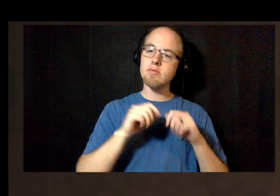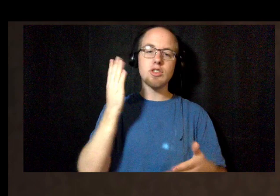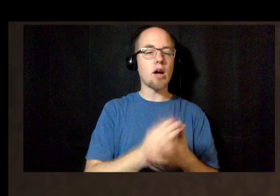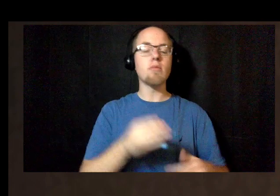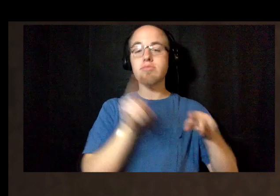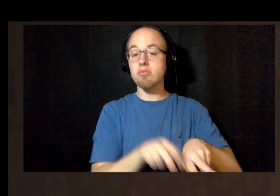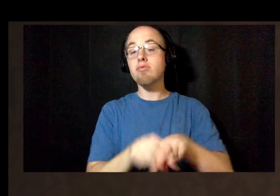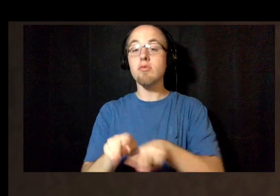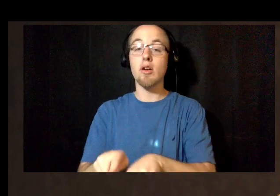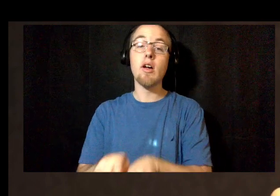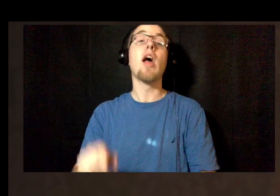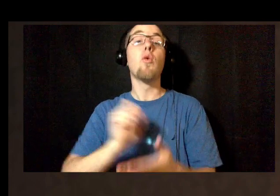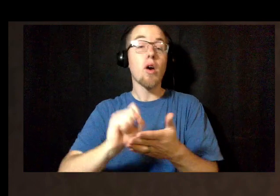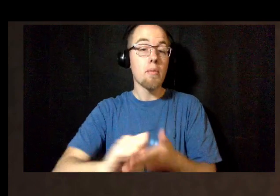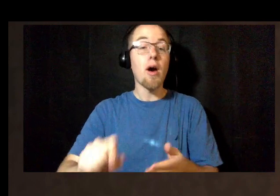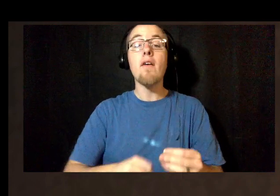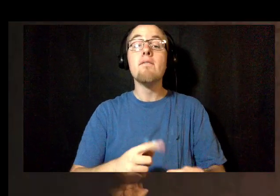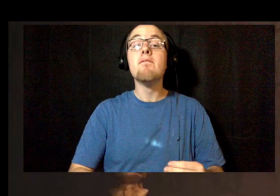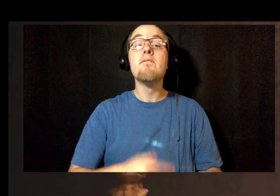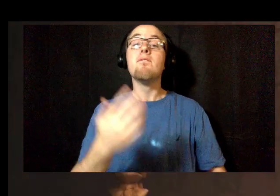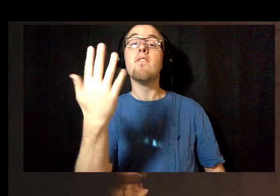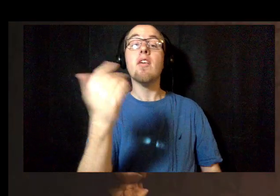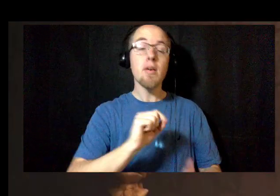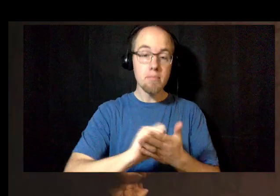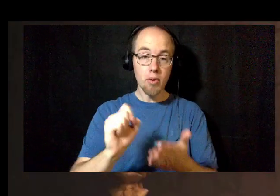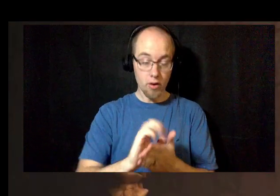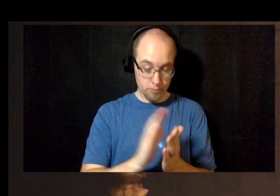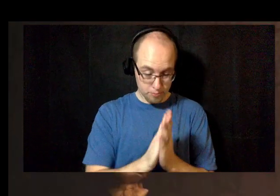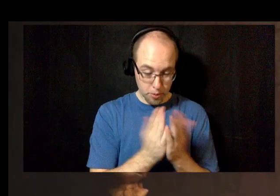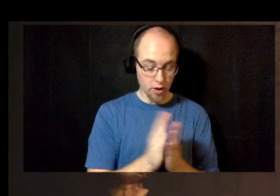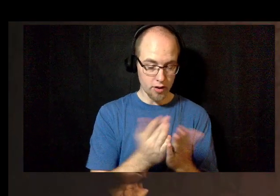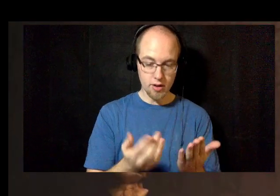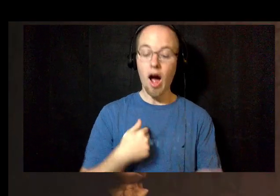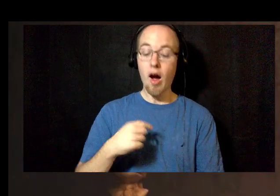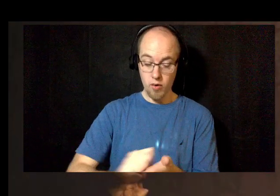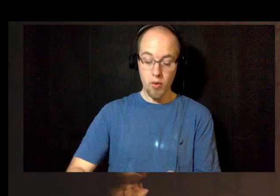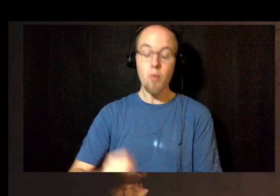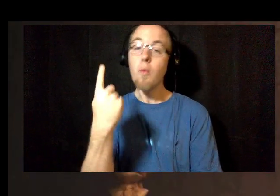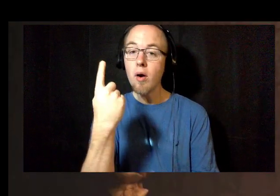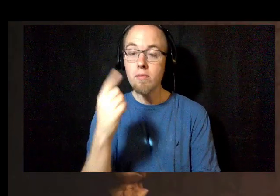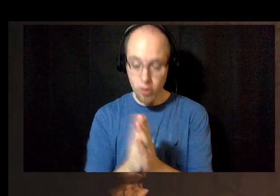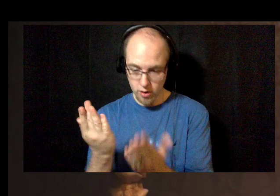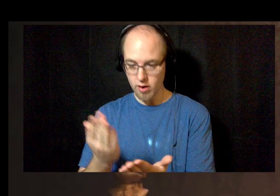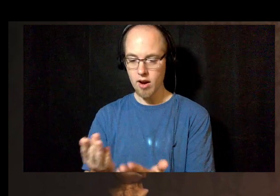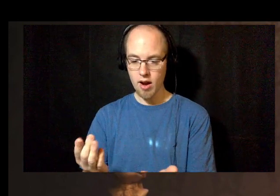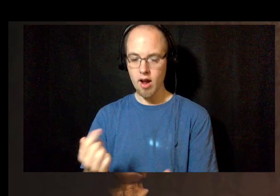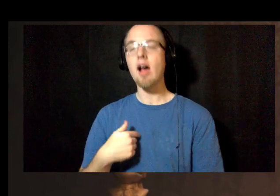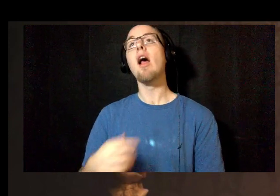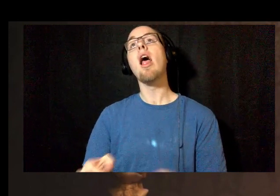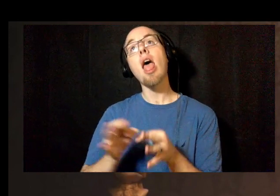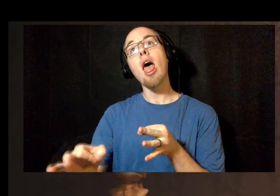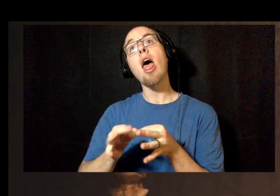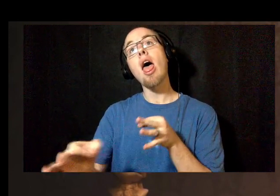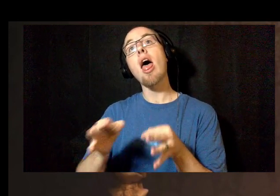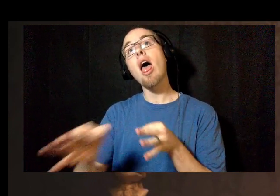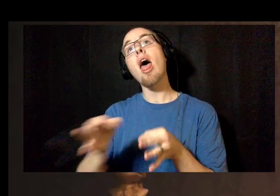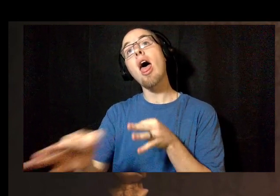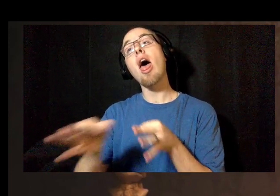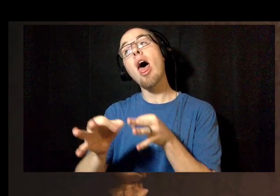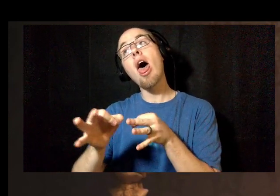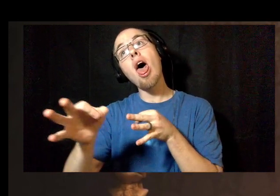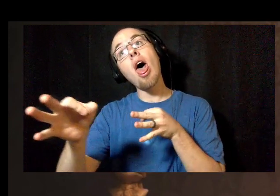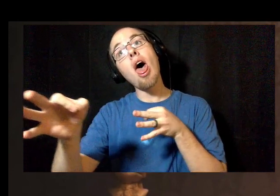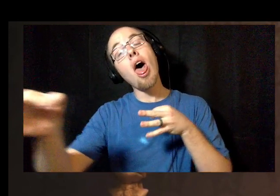write about 15 books. I've written 1, and it took me ages because I procrastinate like a